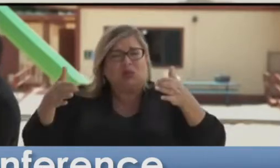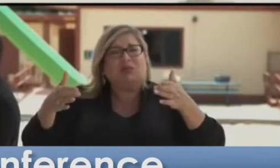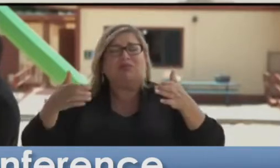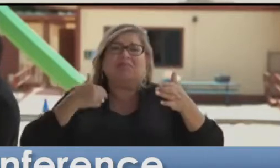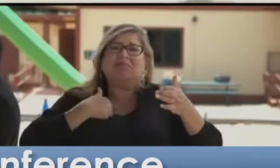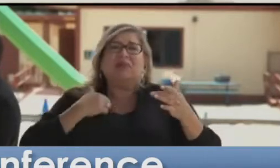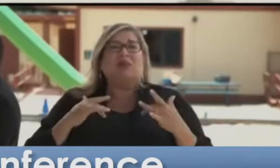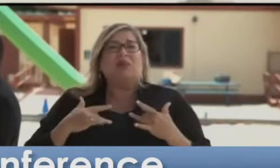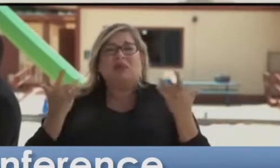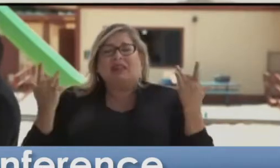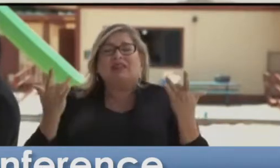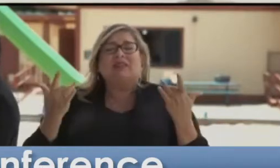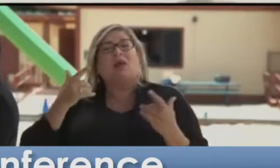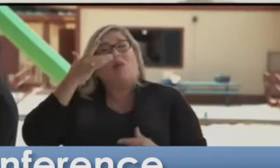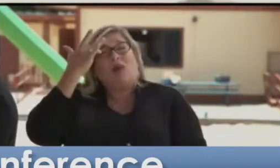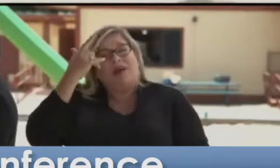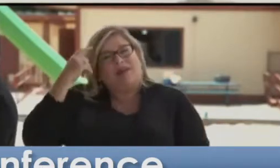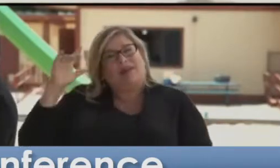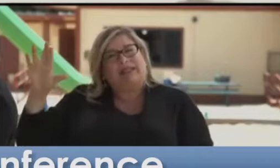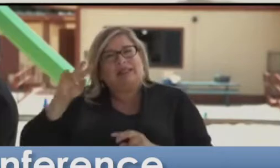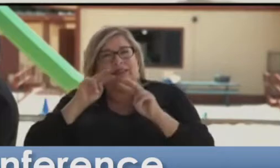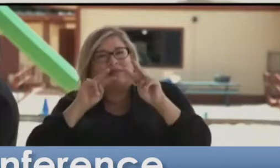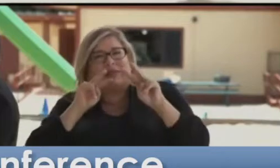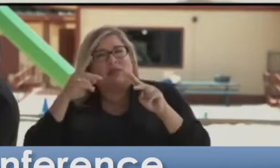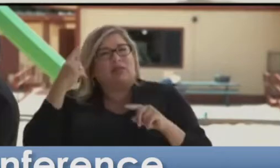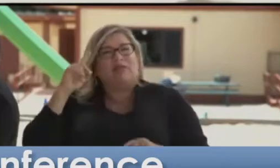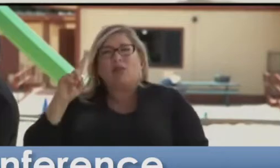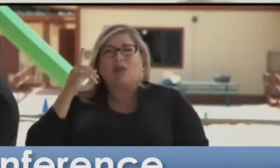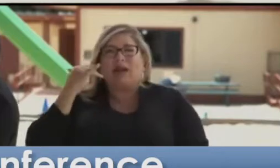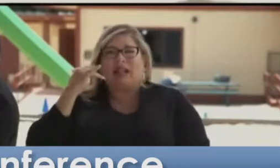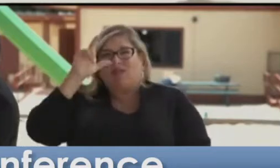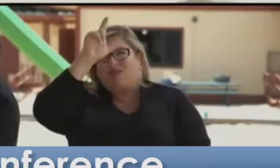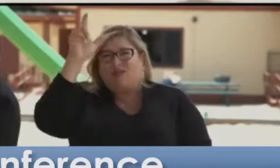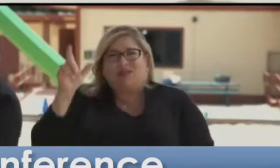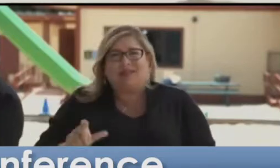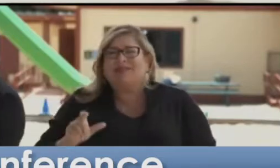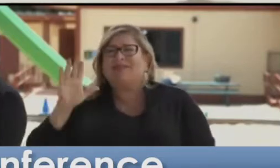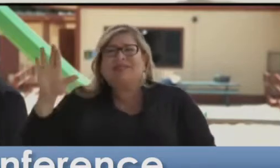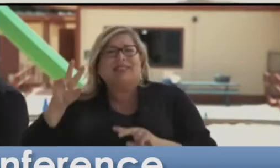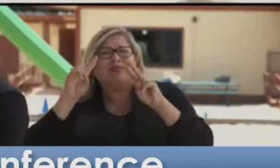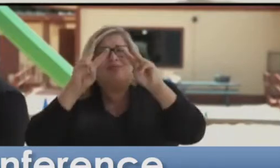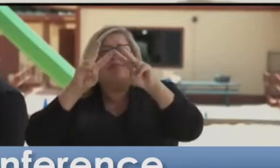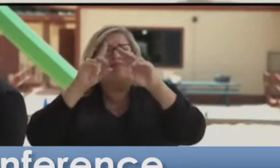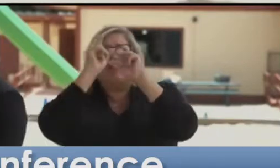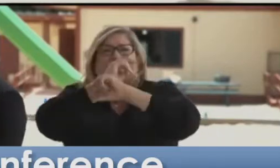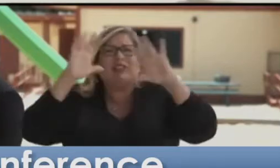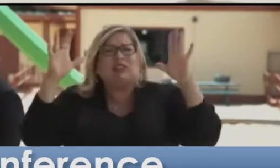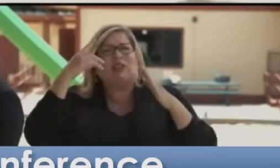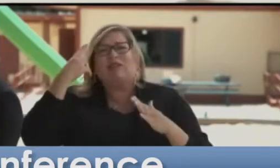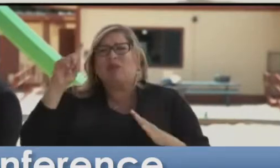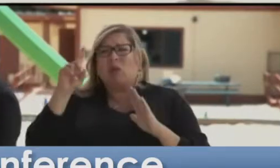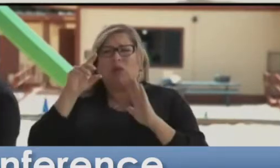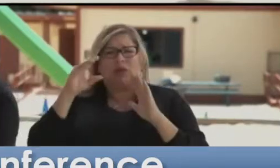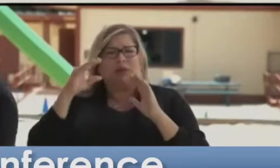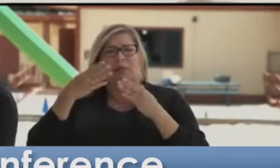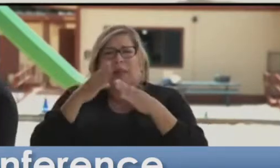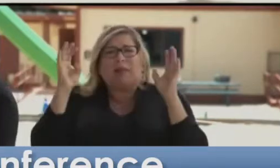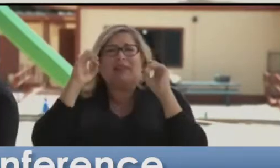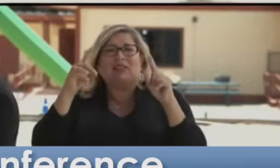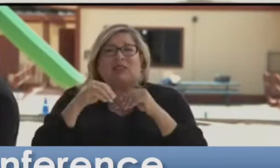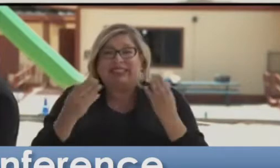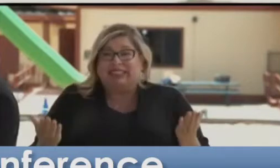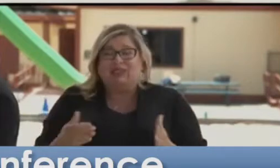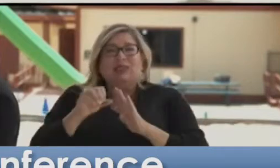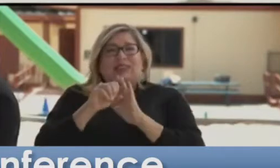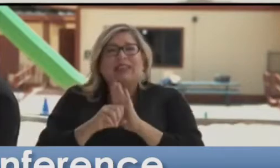so because of his vision for California for All, his vision for public education in this state, and his vision for a whole